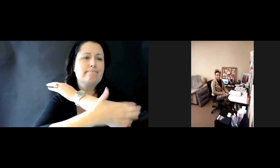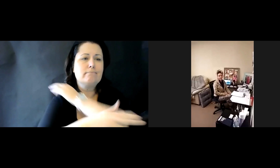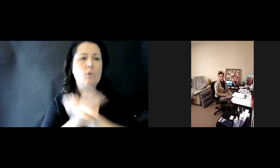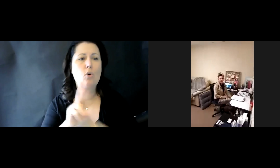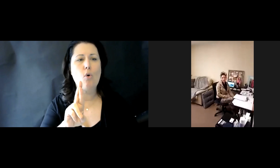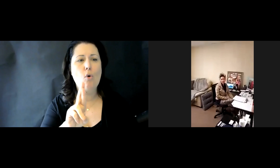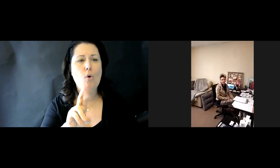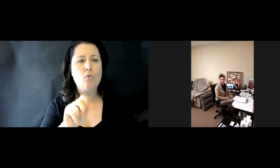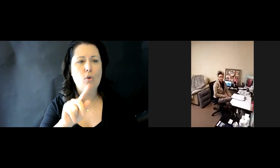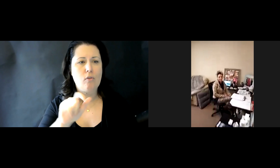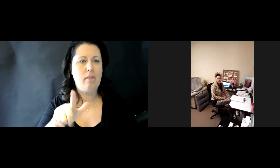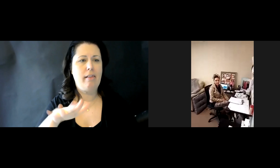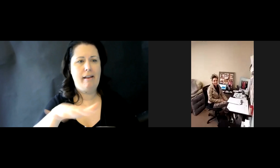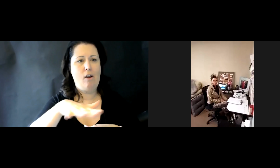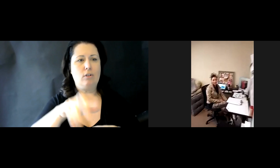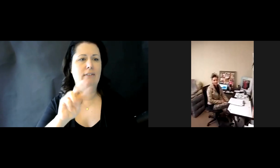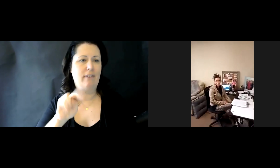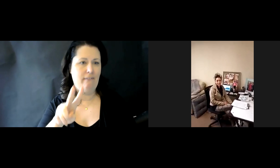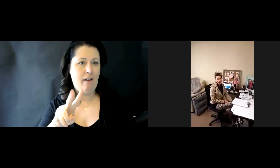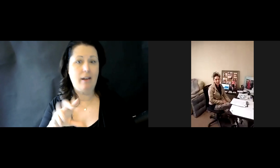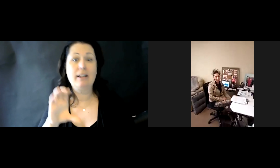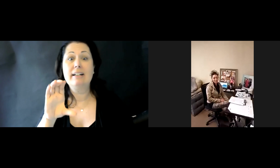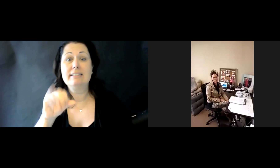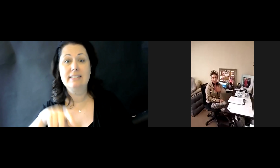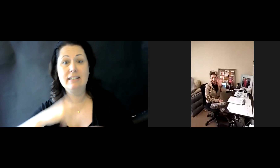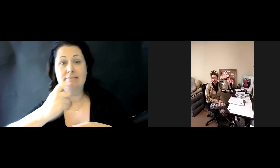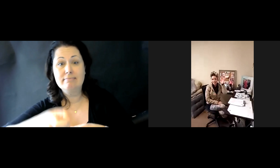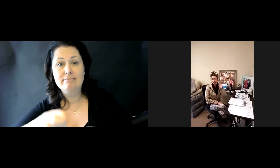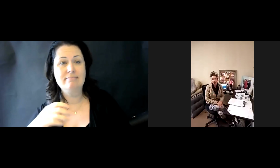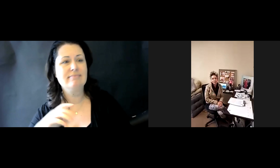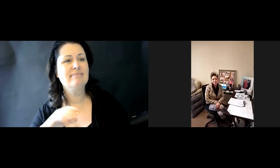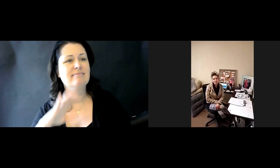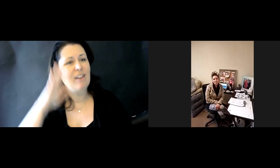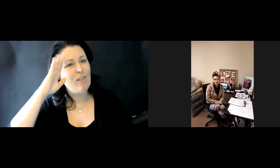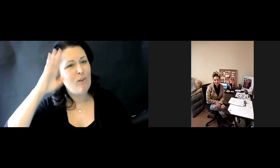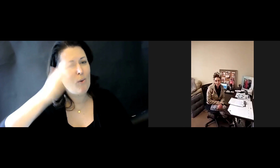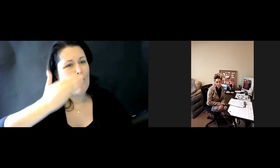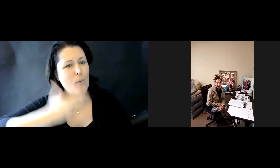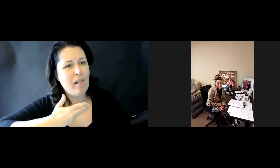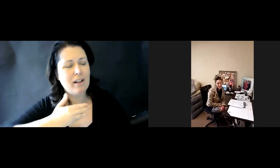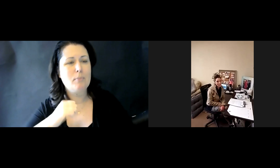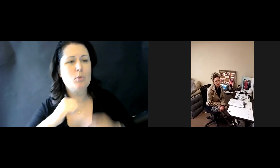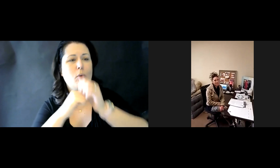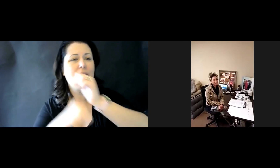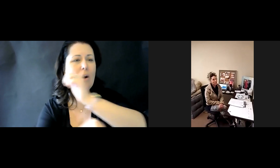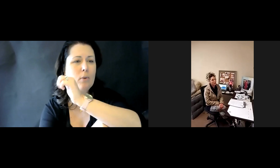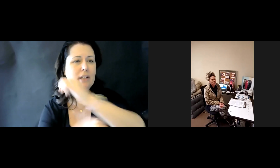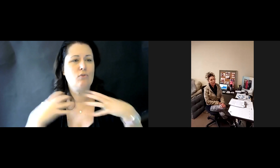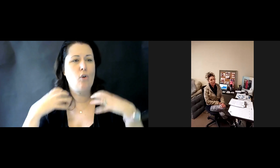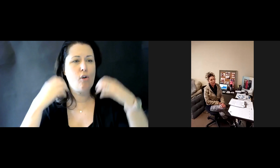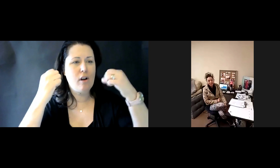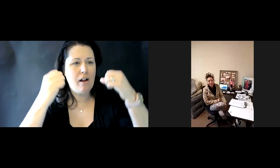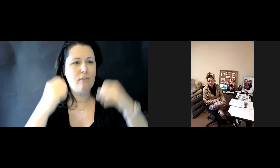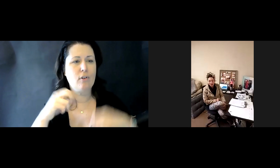So this is Cindy. I'll let her tell you a little bit about that. Hi, everyone, and welcome to Foundation for Recovery, our Sparks